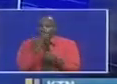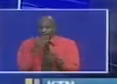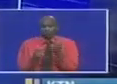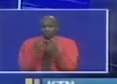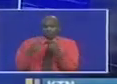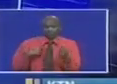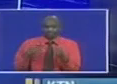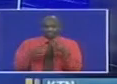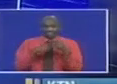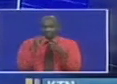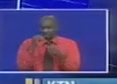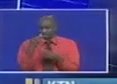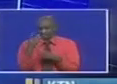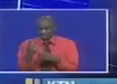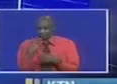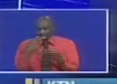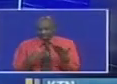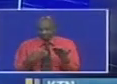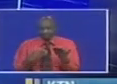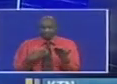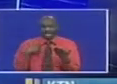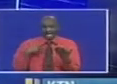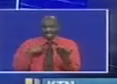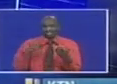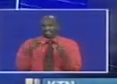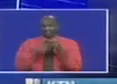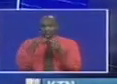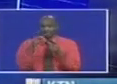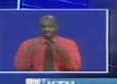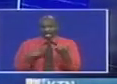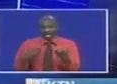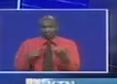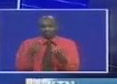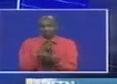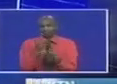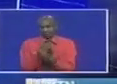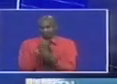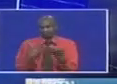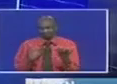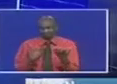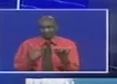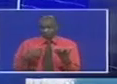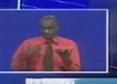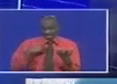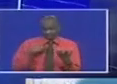6,031. 722 bales of NeutroPap, and a total cost of